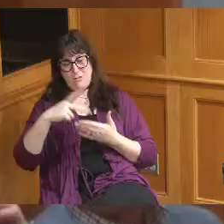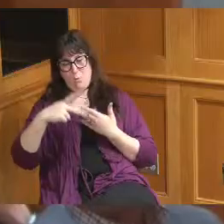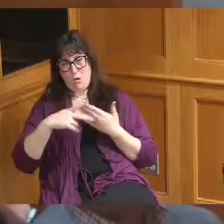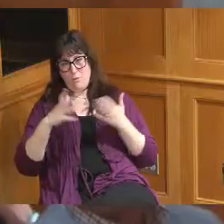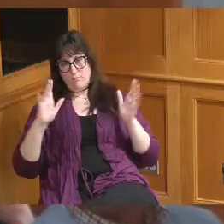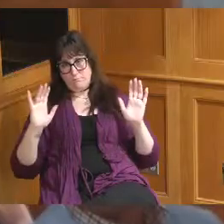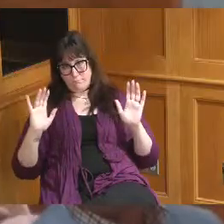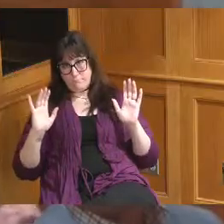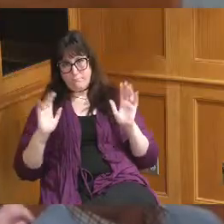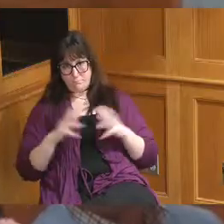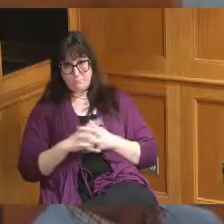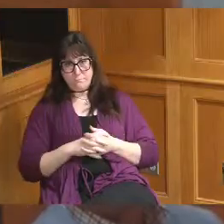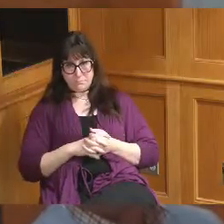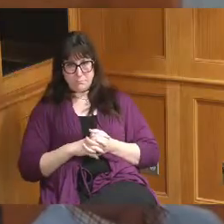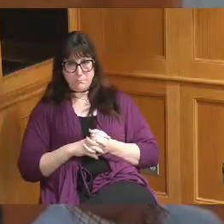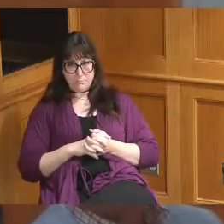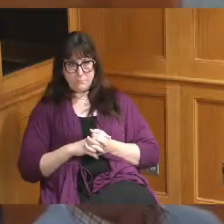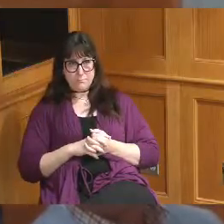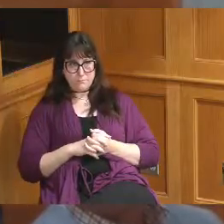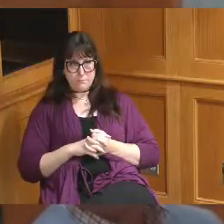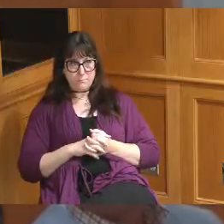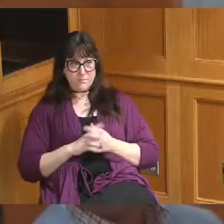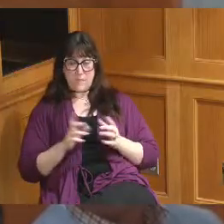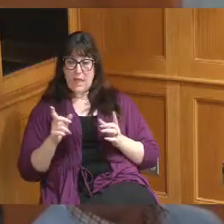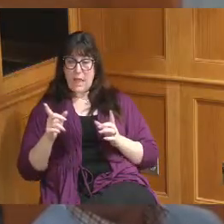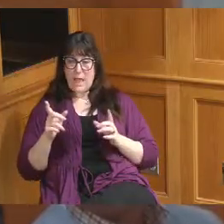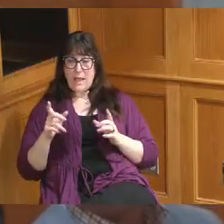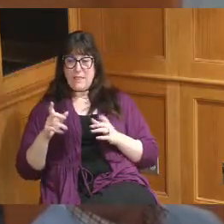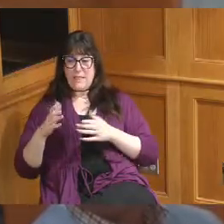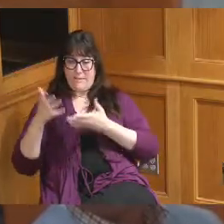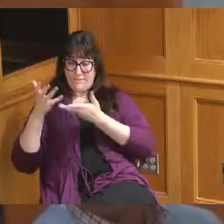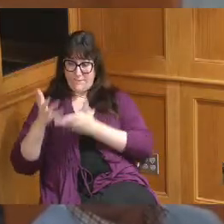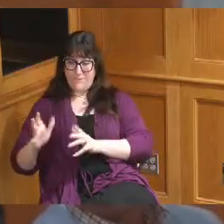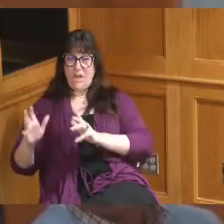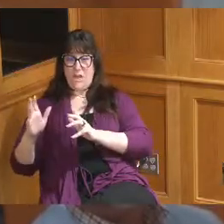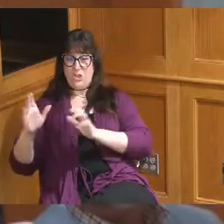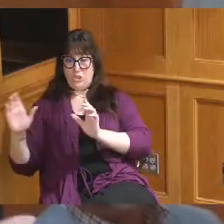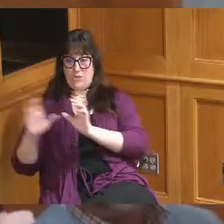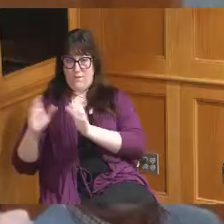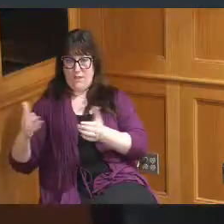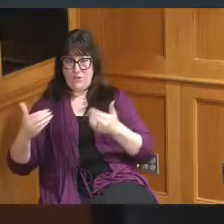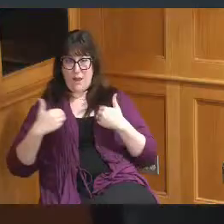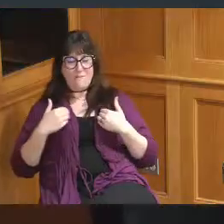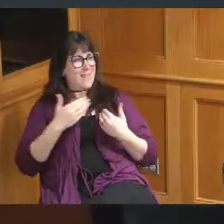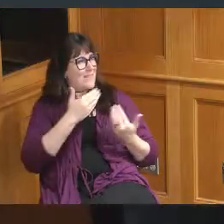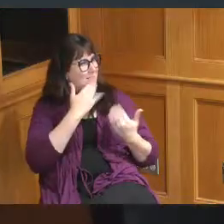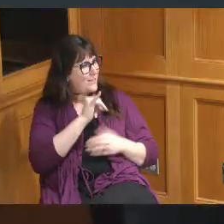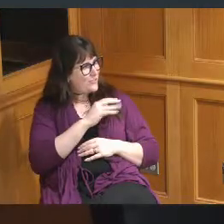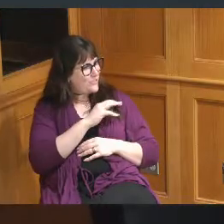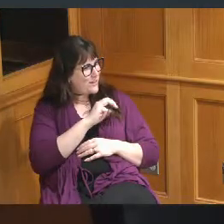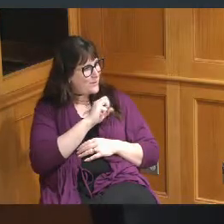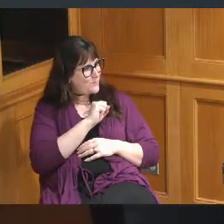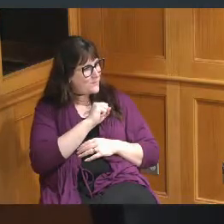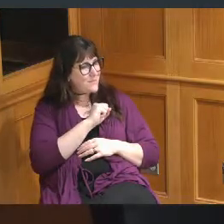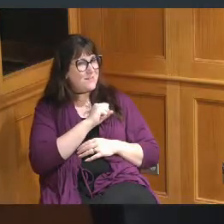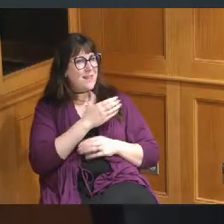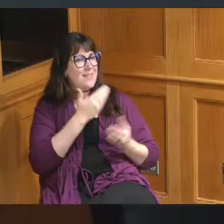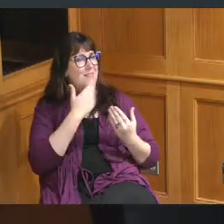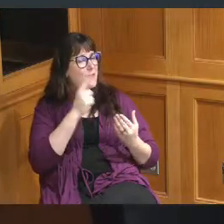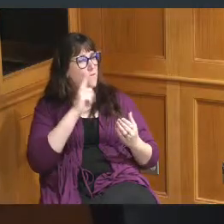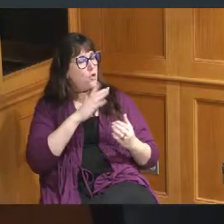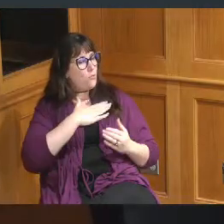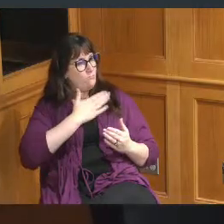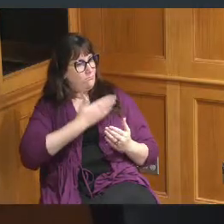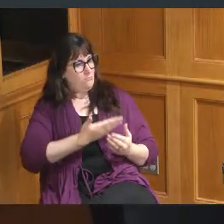and they come out with a certification from it as well. Yes, that's what I was going to add. Thank you, James. And I thank you for your openness